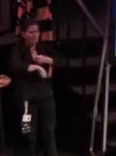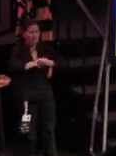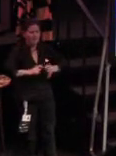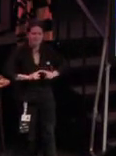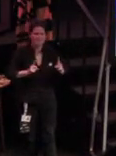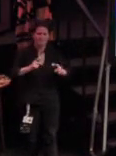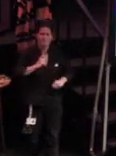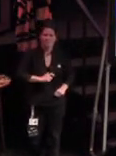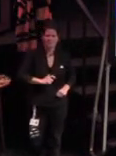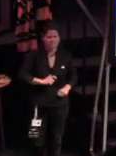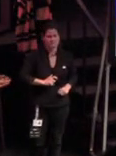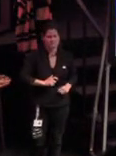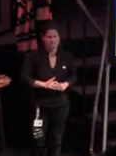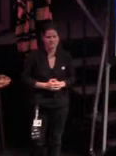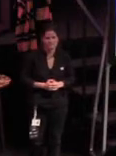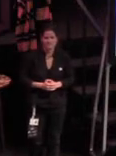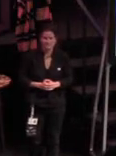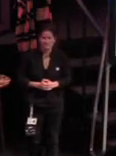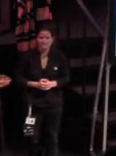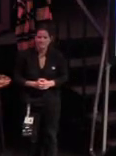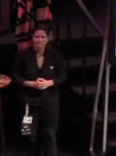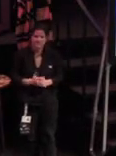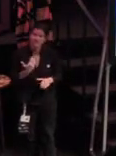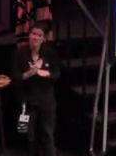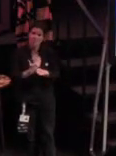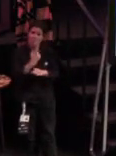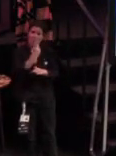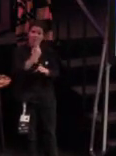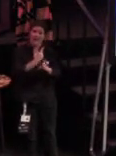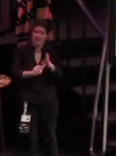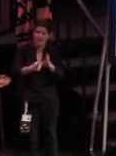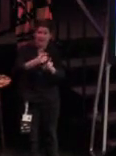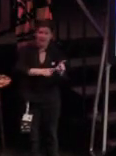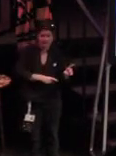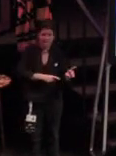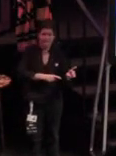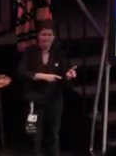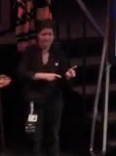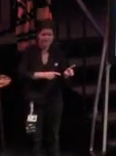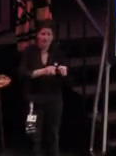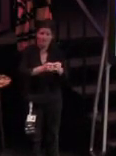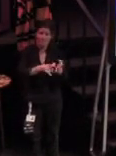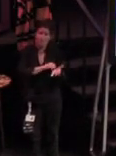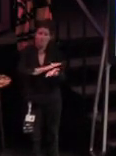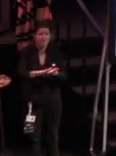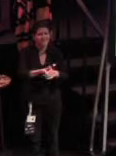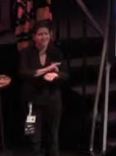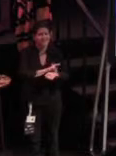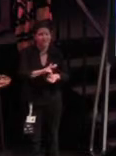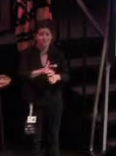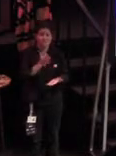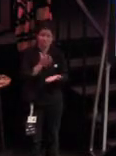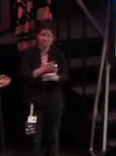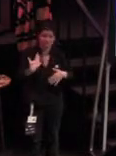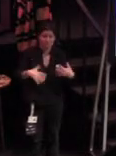After a year and a half of working at the Bush, and during that time, honestly, it was absolutely incredible. And we moved the theatre into